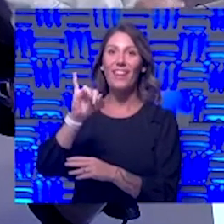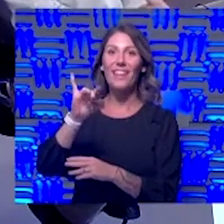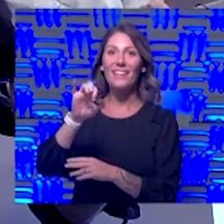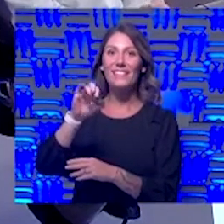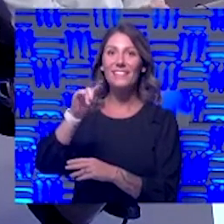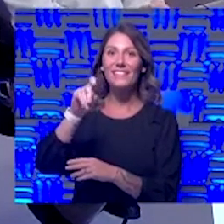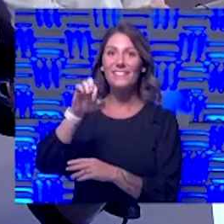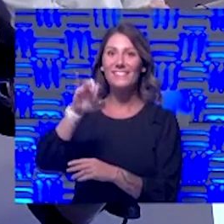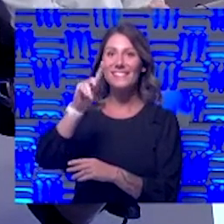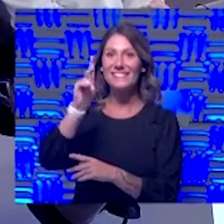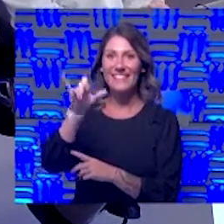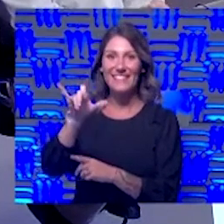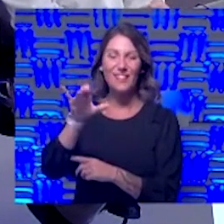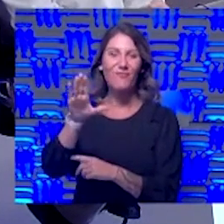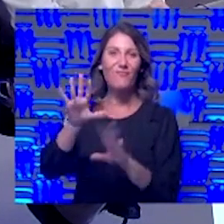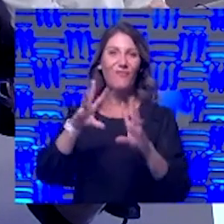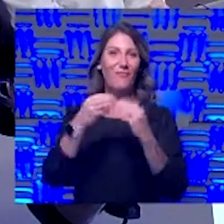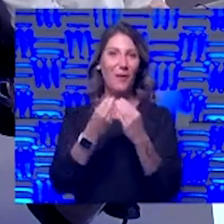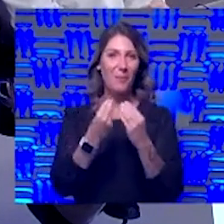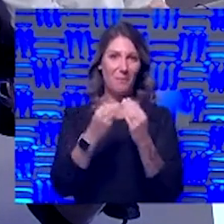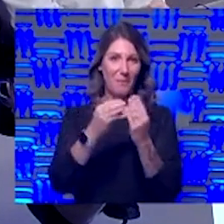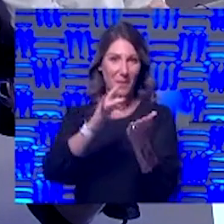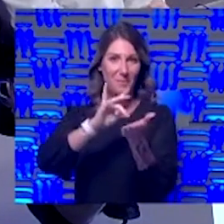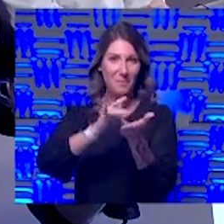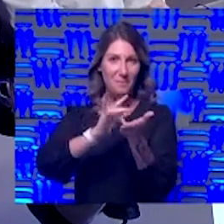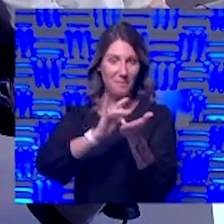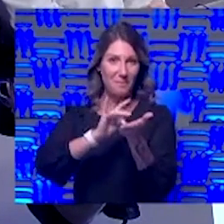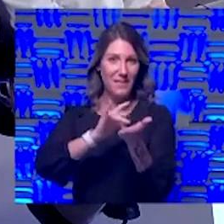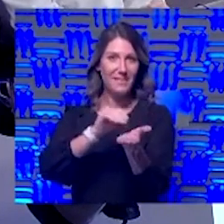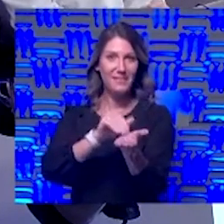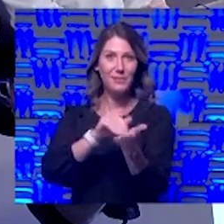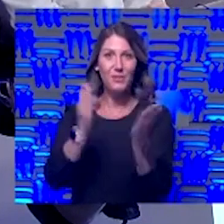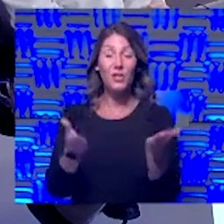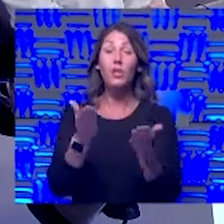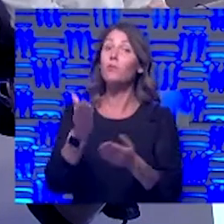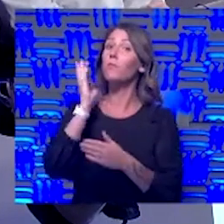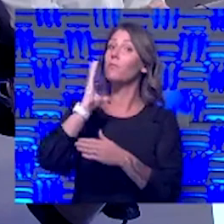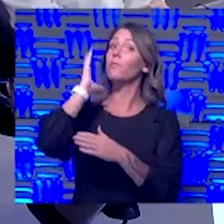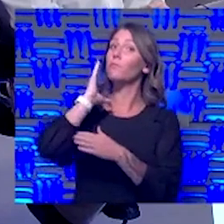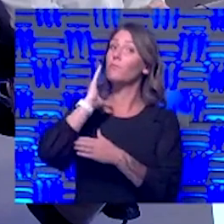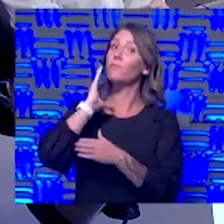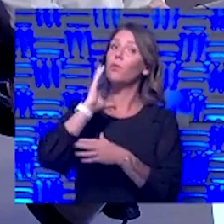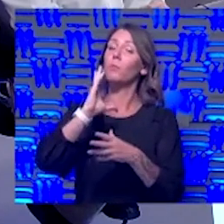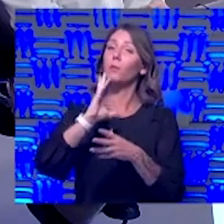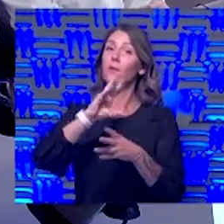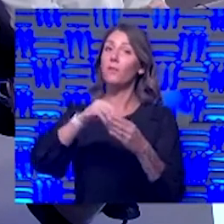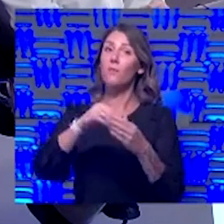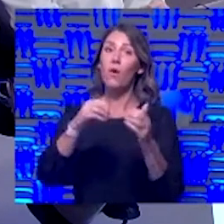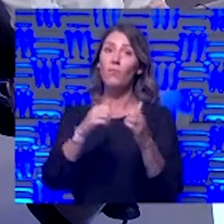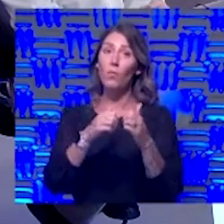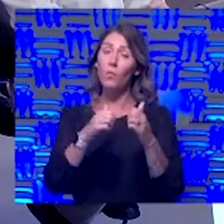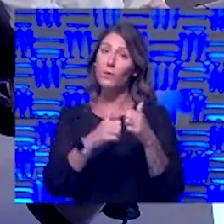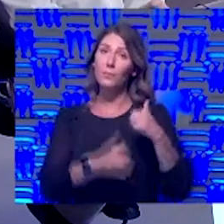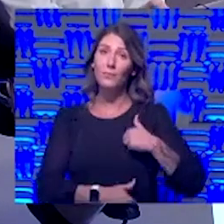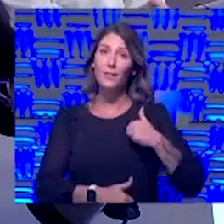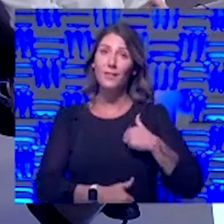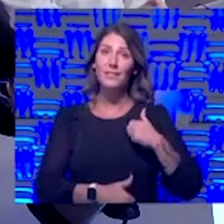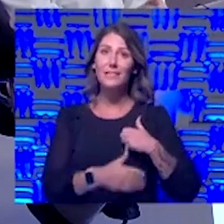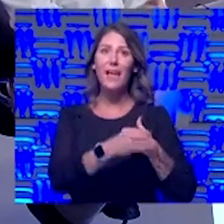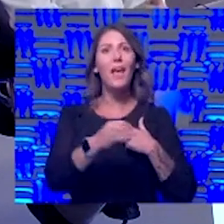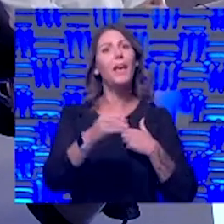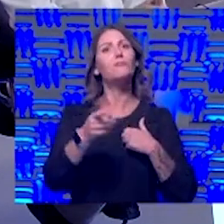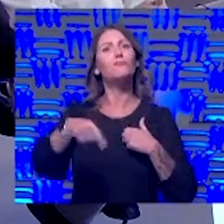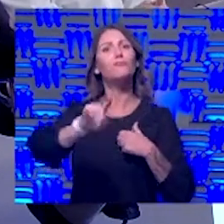Nicole is a family medicine physician here at KU, is a former member of the military and works with veterans. So we want to spend a little bit of time talking